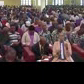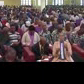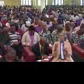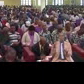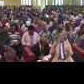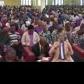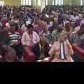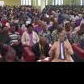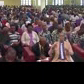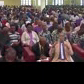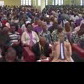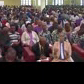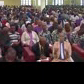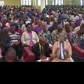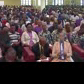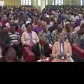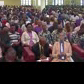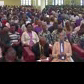Somebody say now. Now.